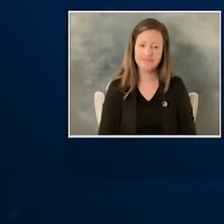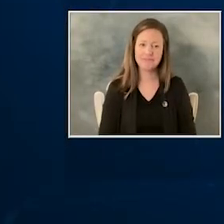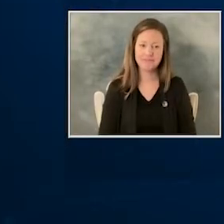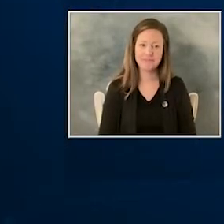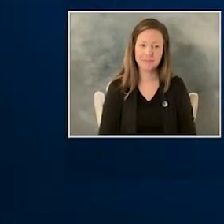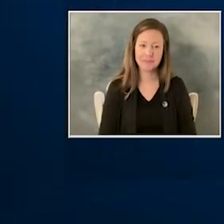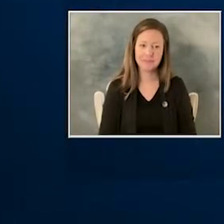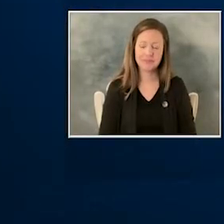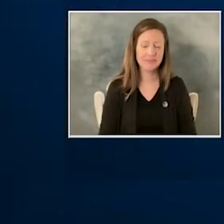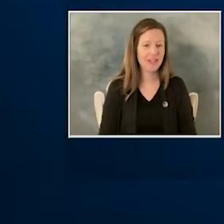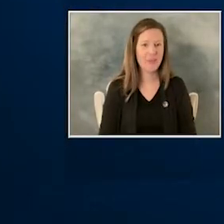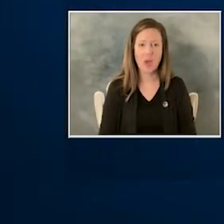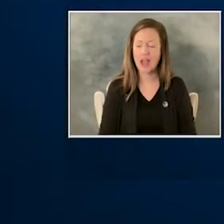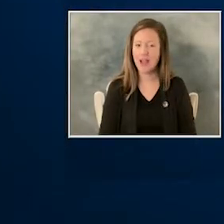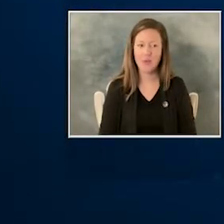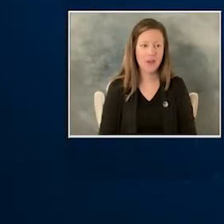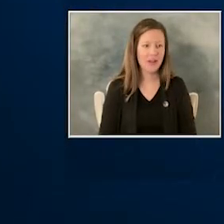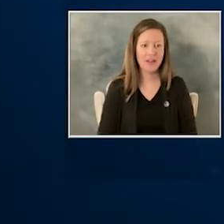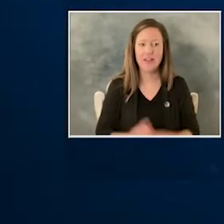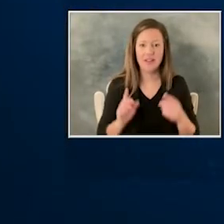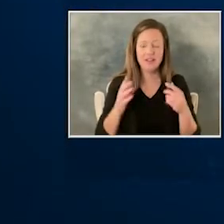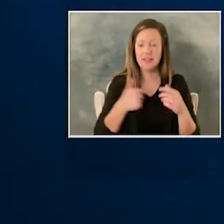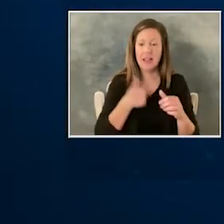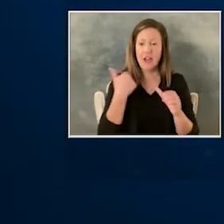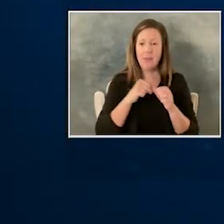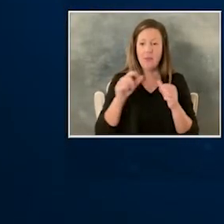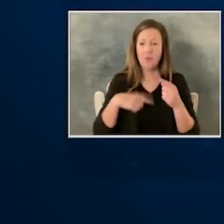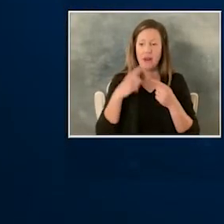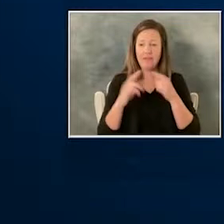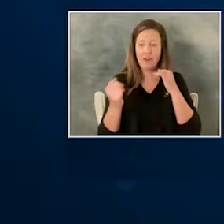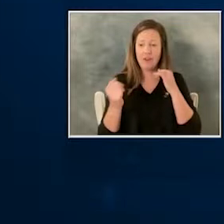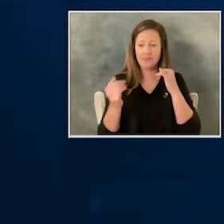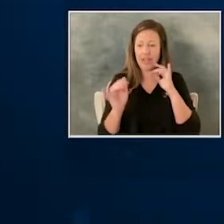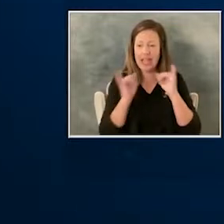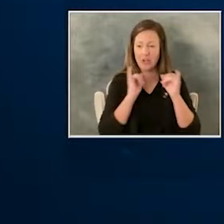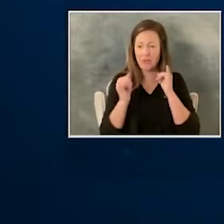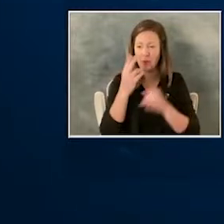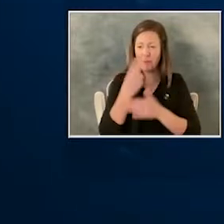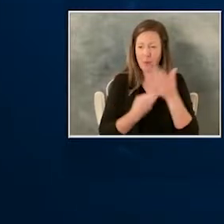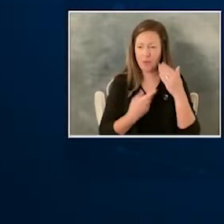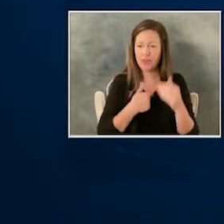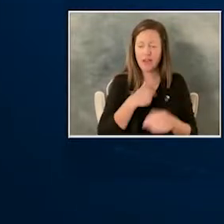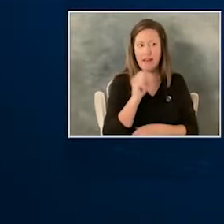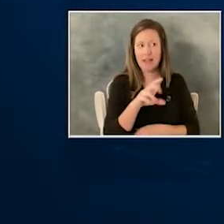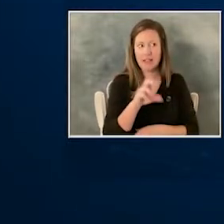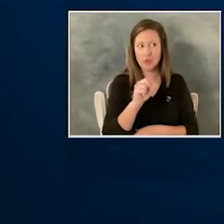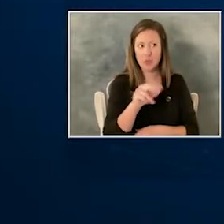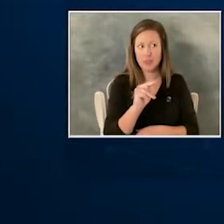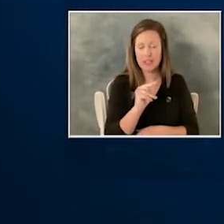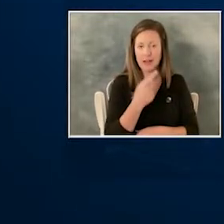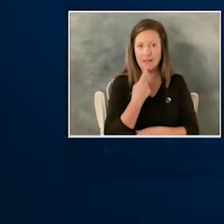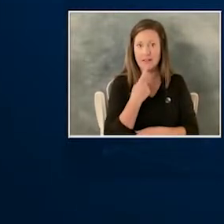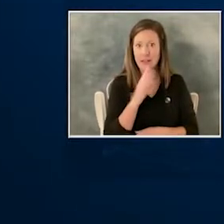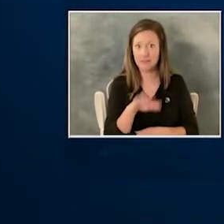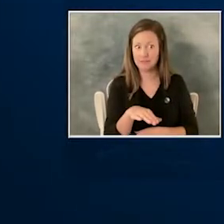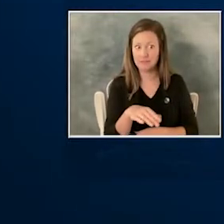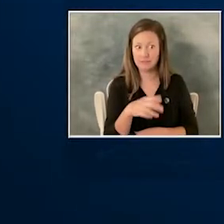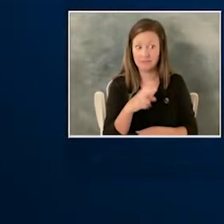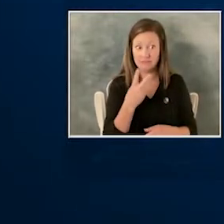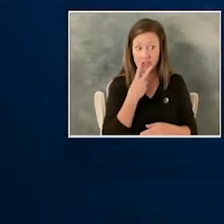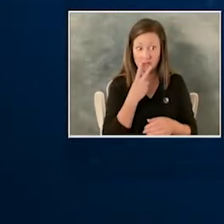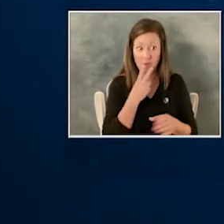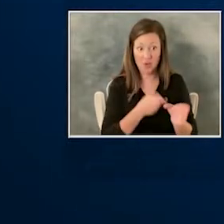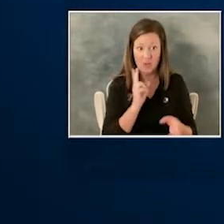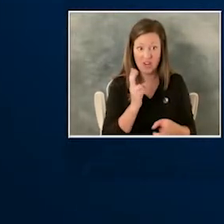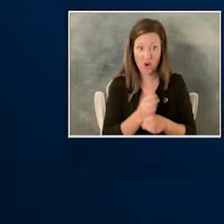That's wild. When I remember when I interviewed both of you, Susan, I asked Susan, because she'd been a lifelong smoker, I said, Susan, was it hard? And she said, nope. Found